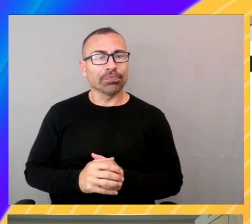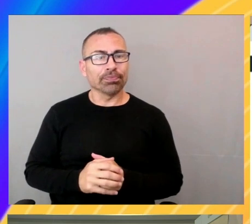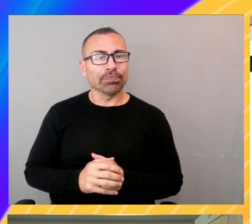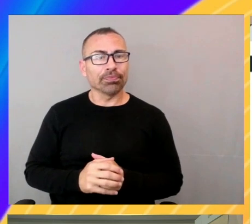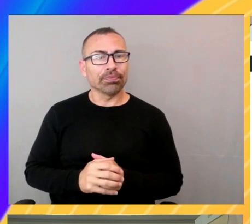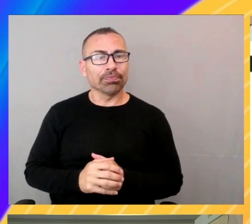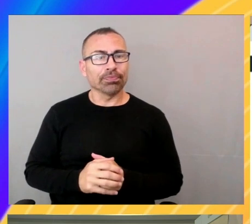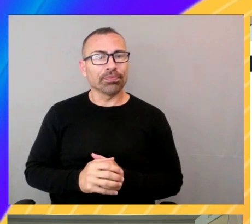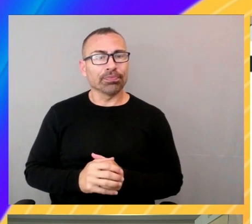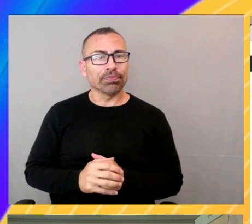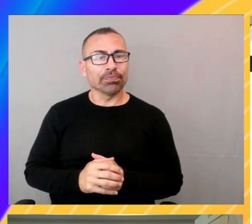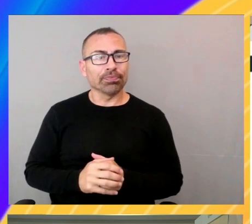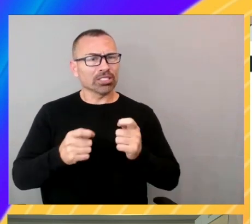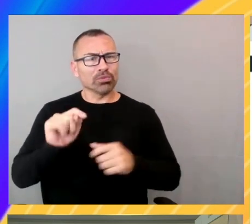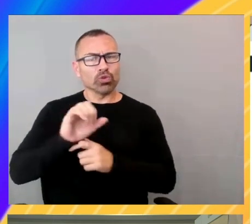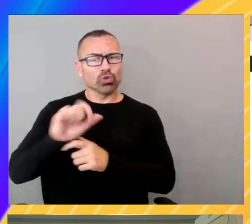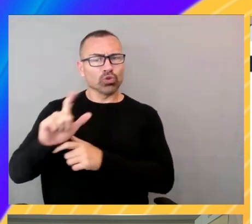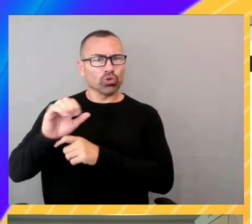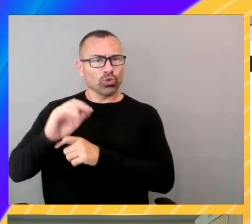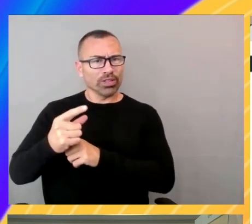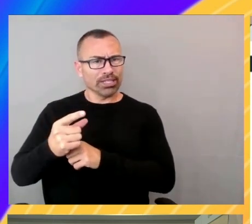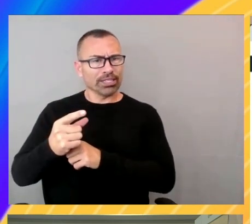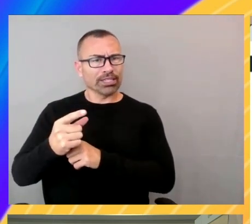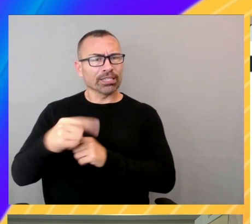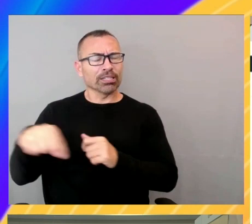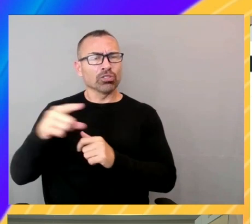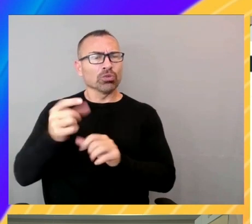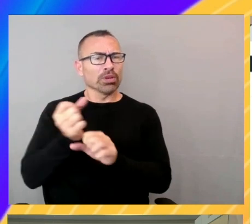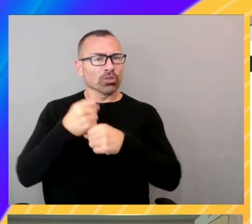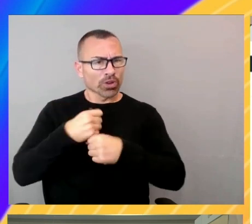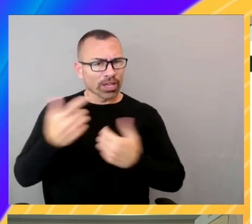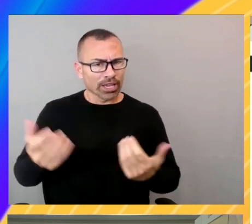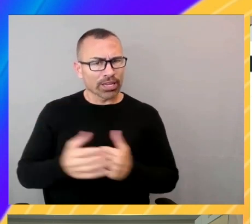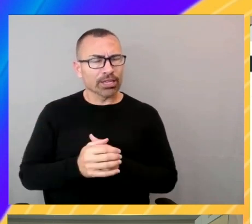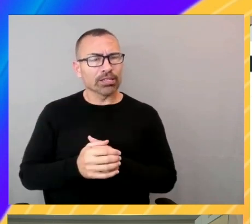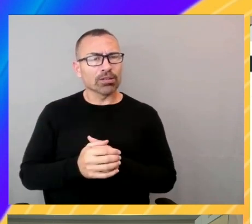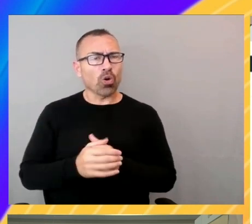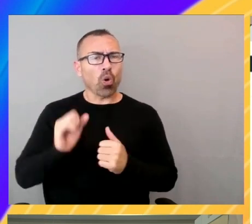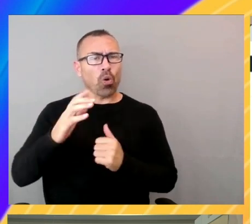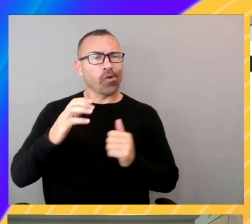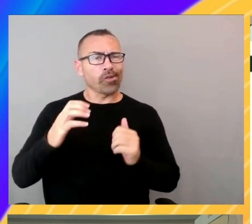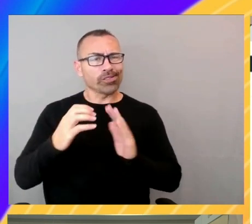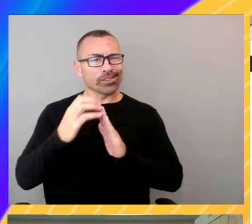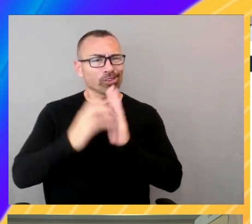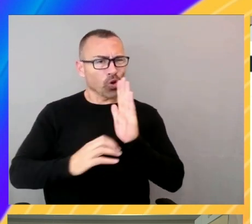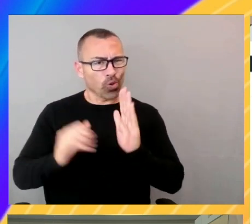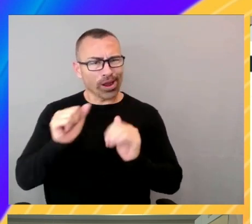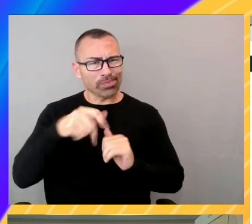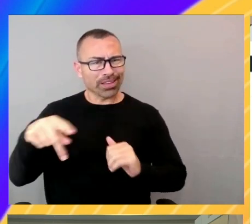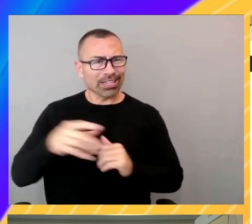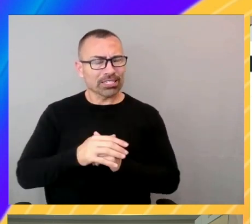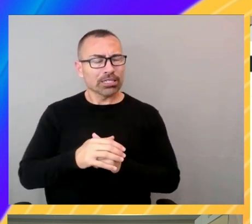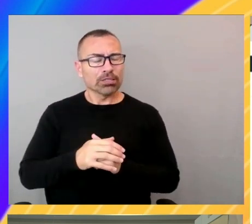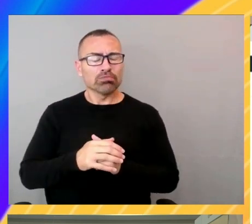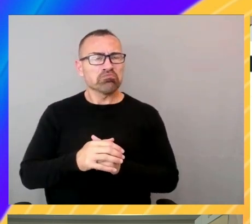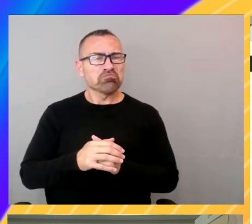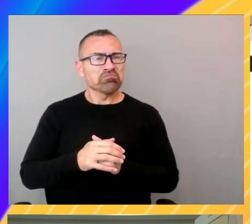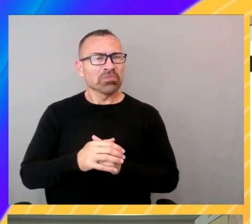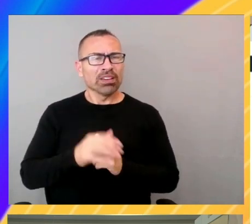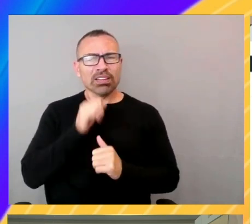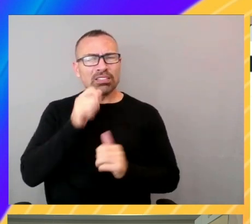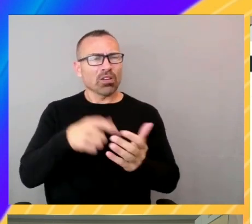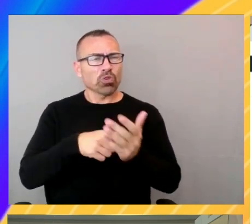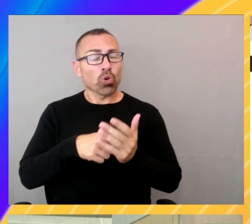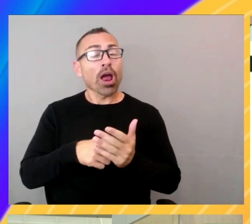customer to code their application to provide these insights. These are using Amazon and AWS native services